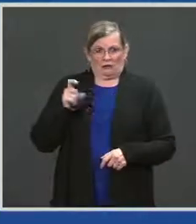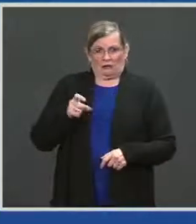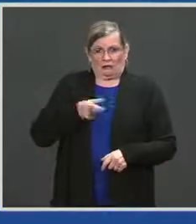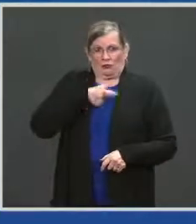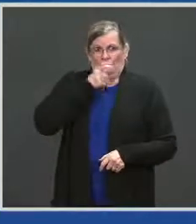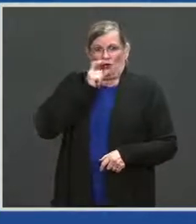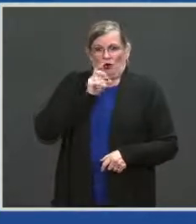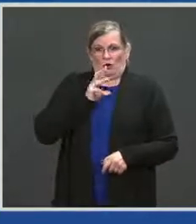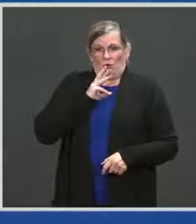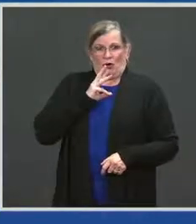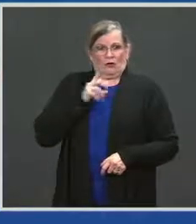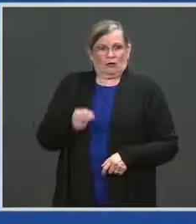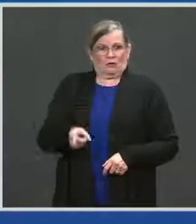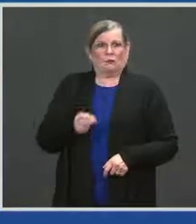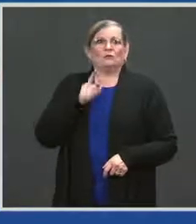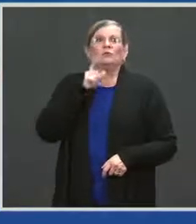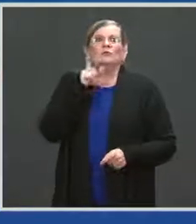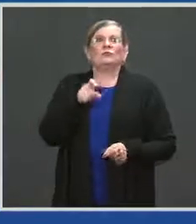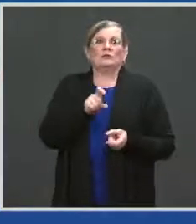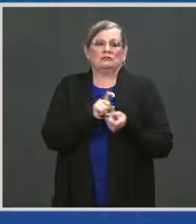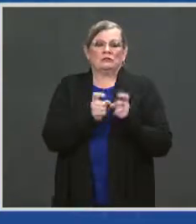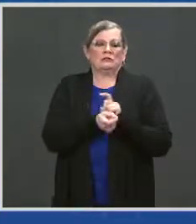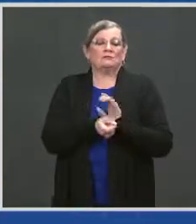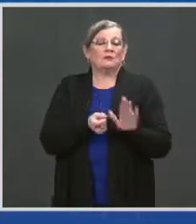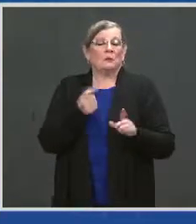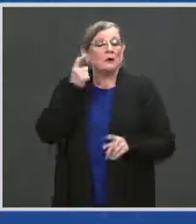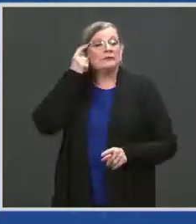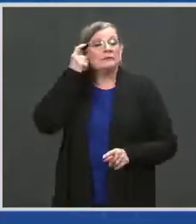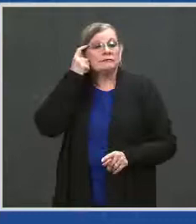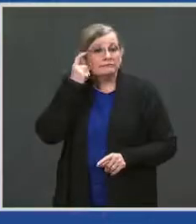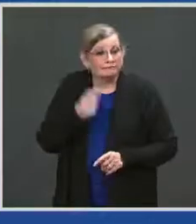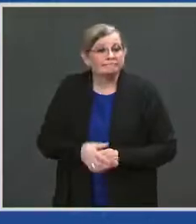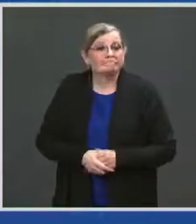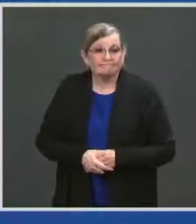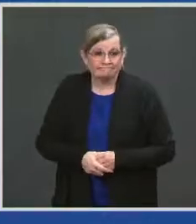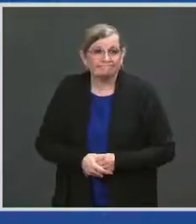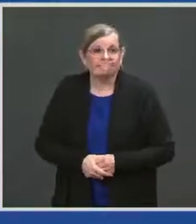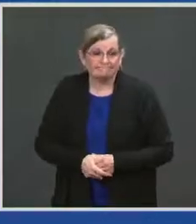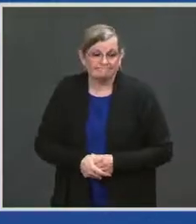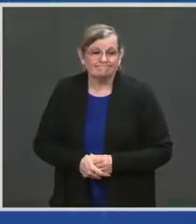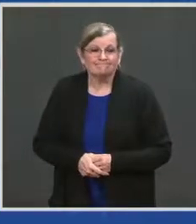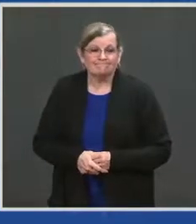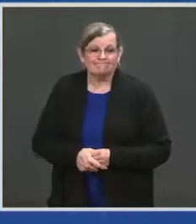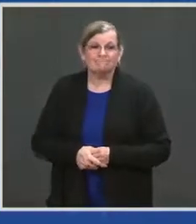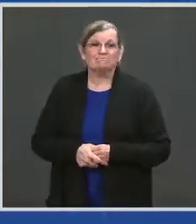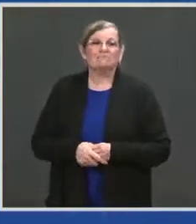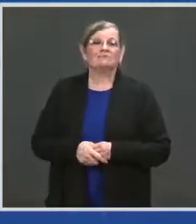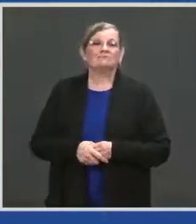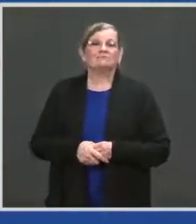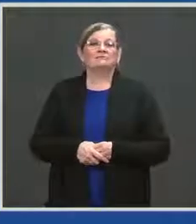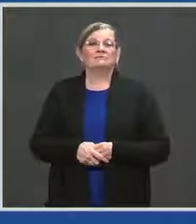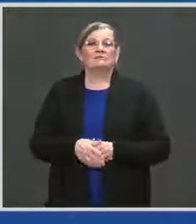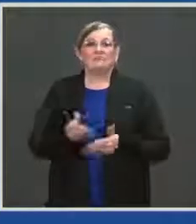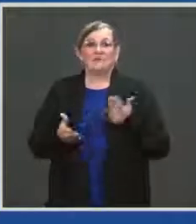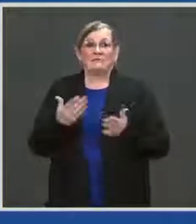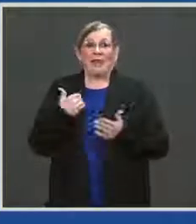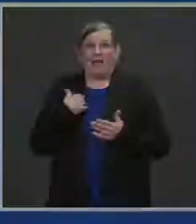I think the Republicans voters are going to have a lot to say about whether we get a lot of stuff.